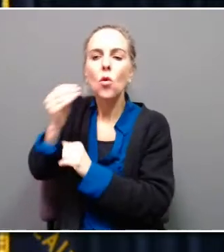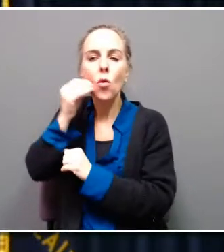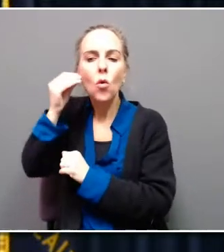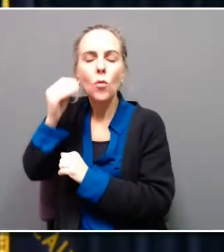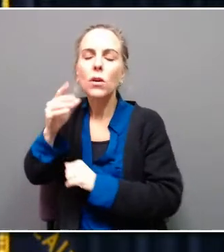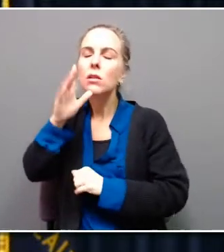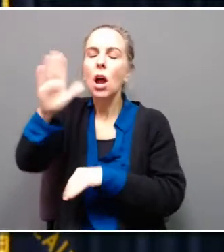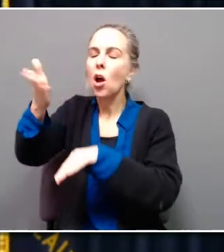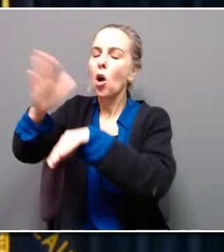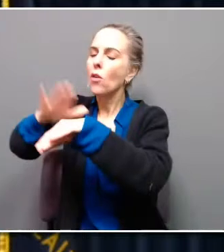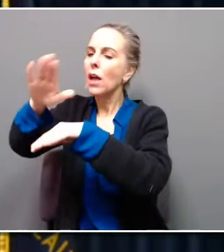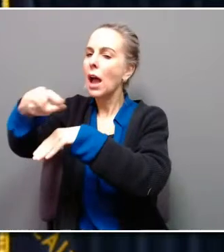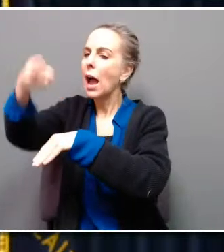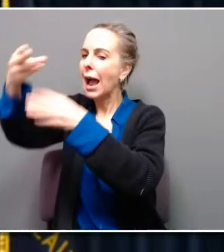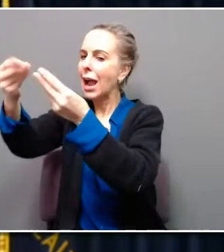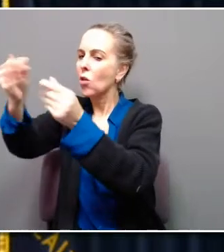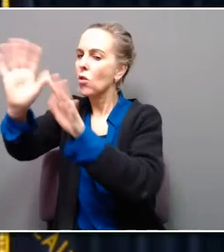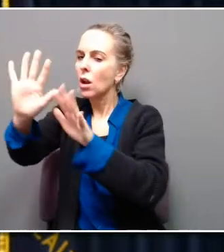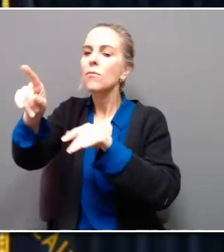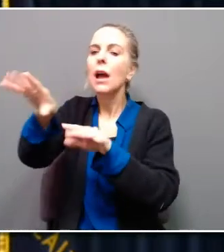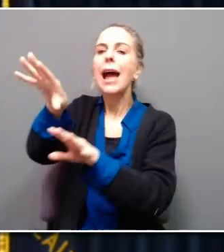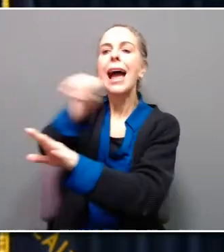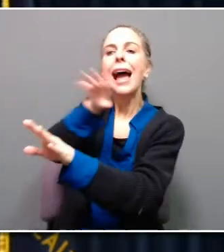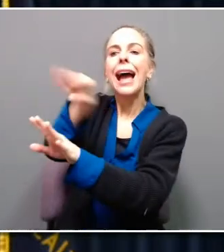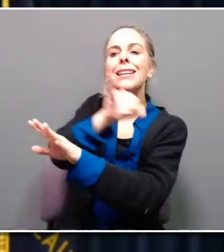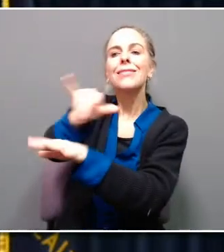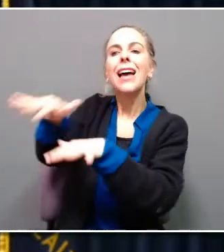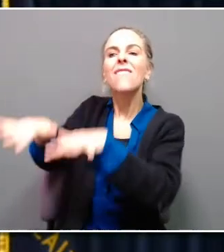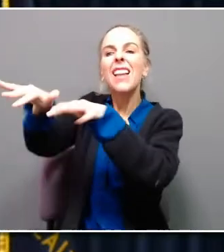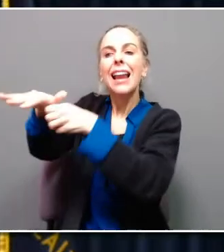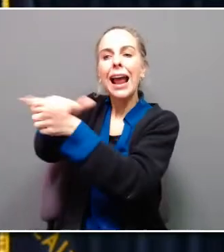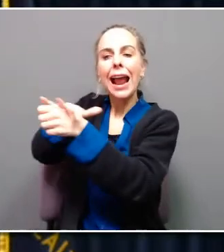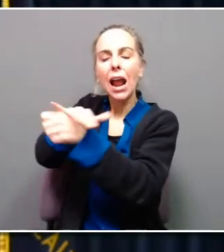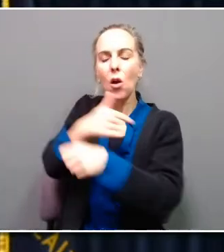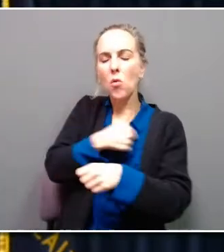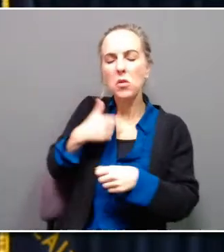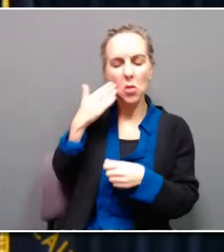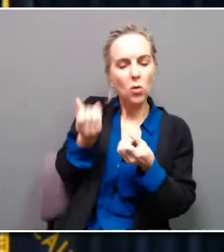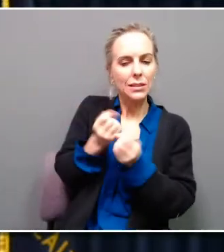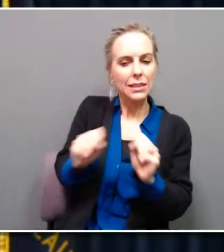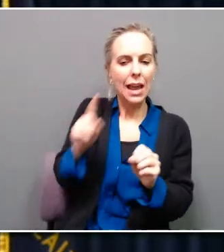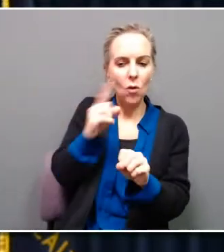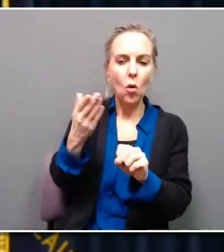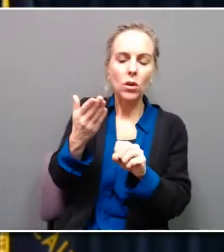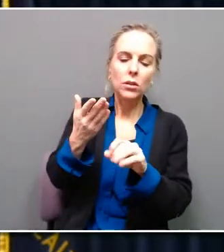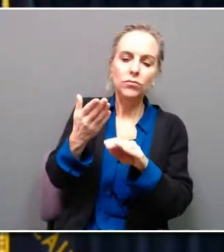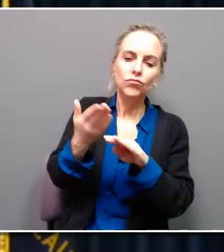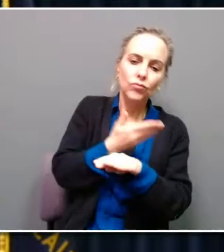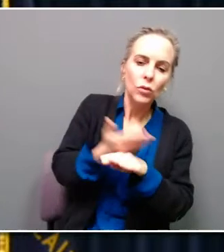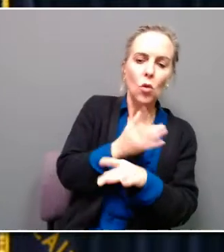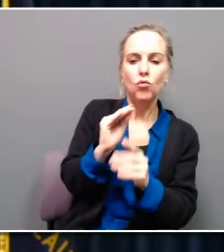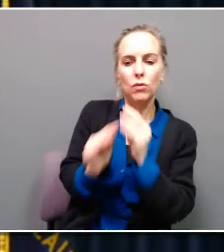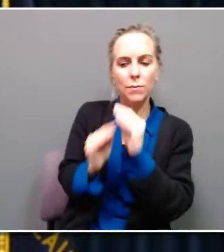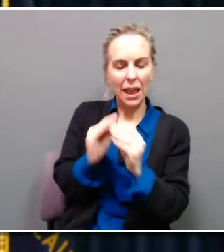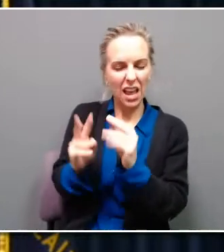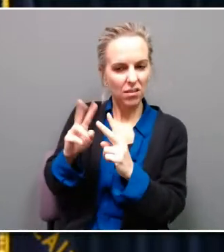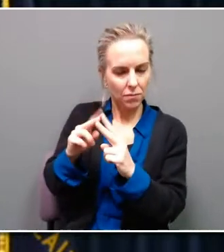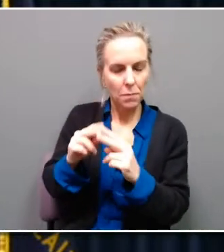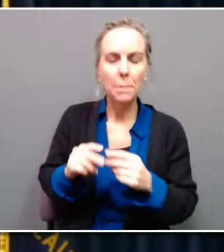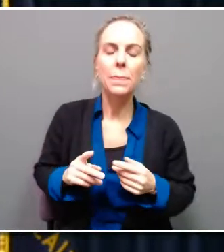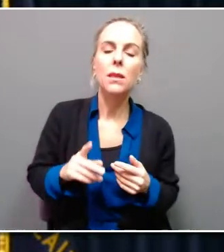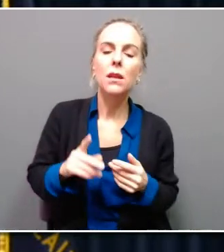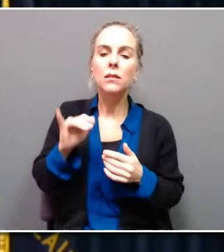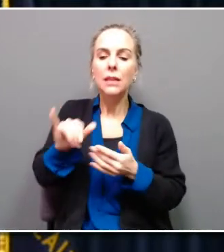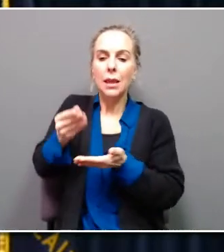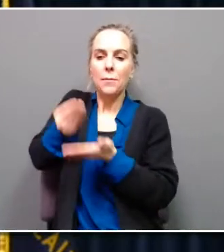high ground, but on areas that are outside the floodplain where we know we can build or repair. We're providing funds for significant home